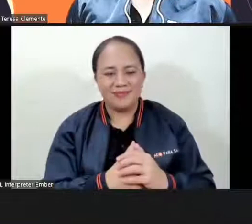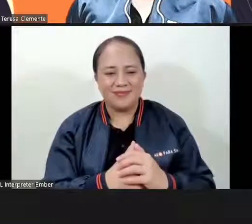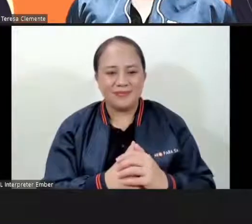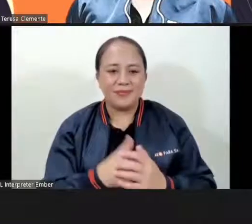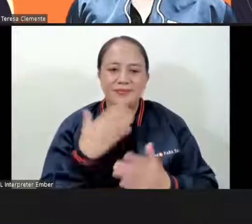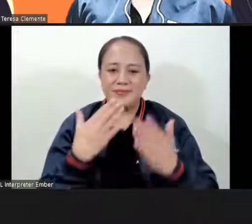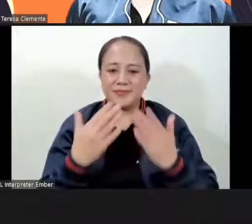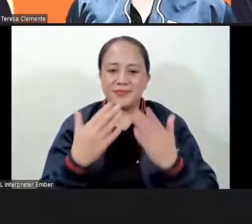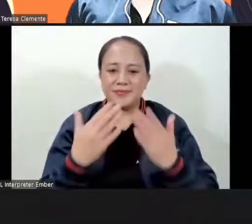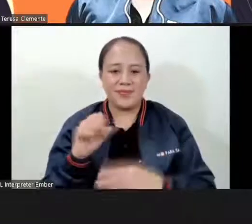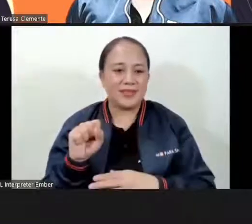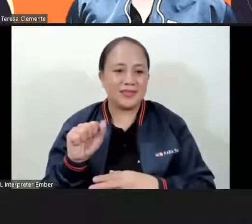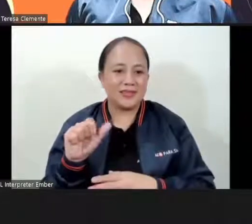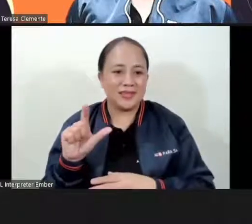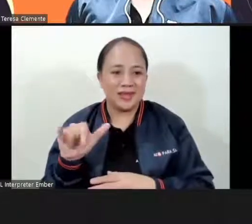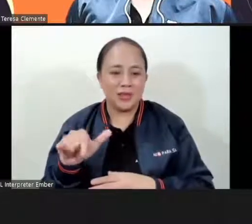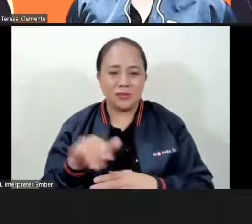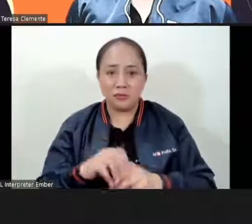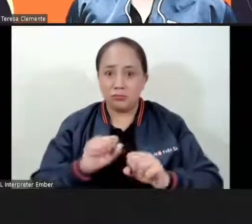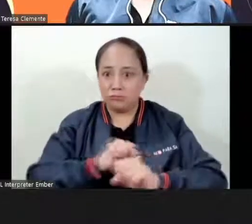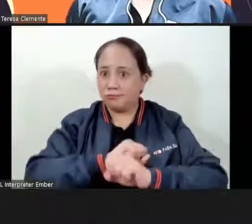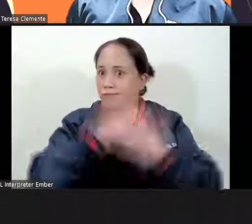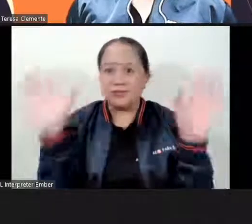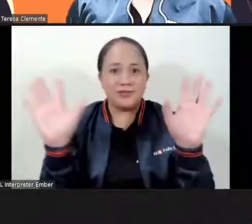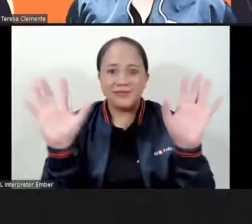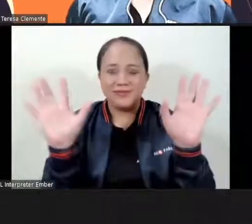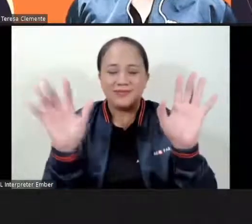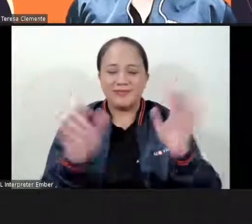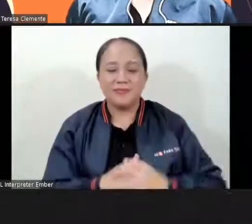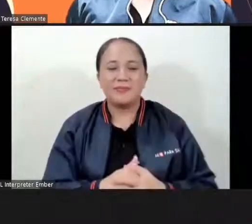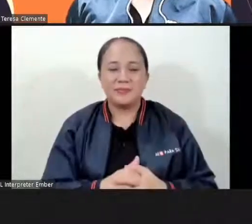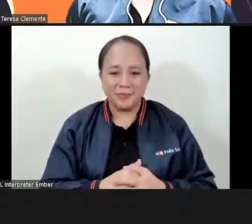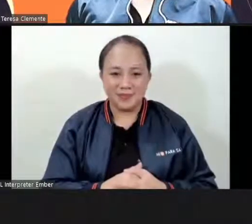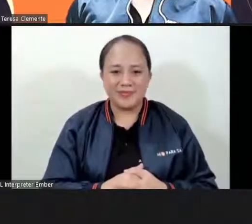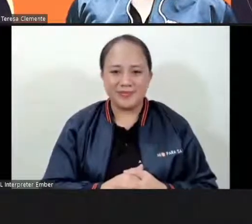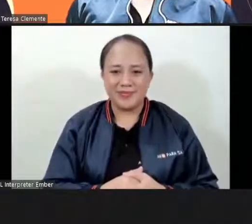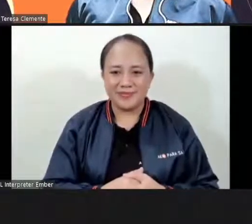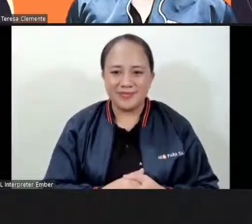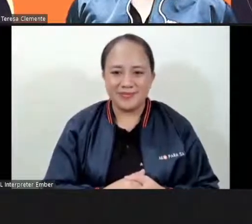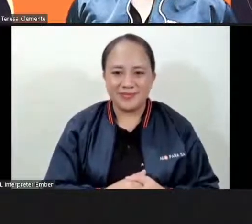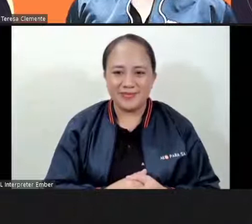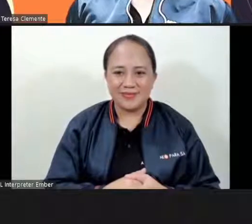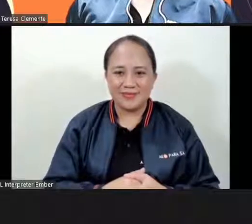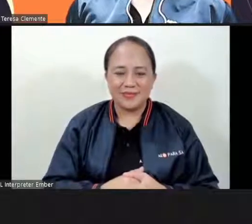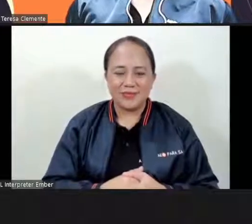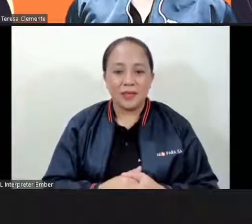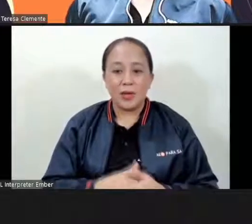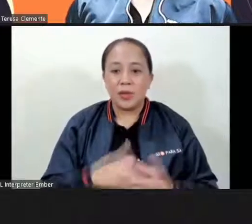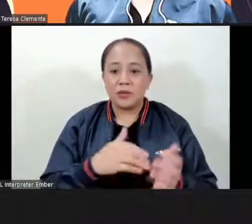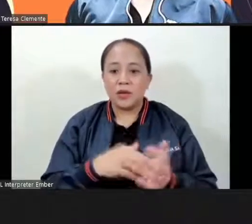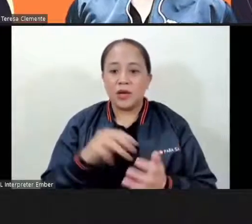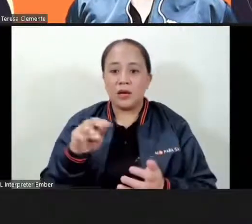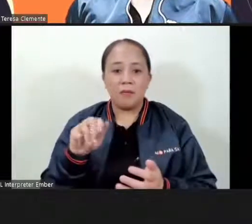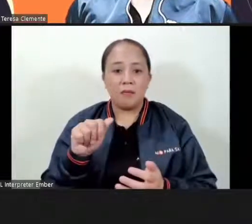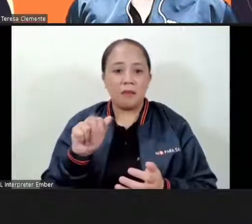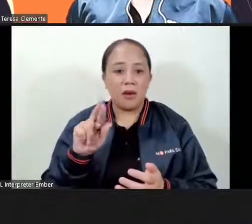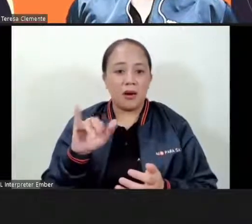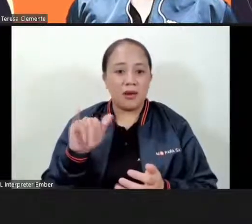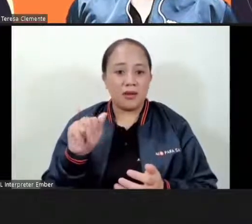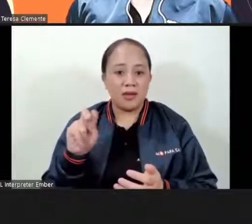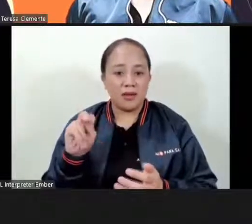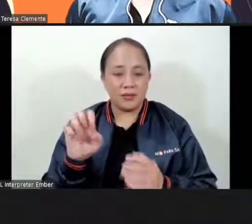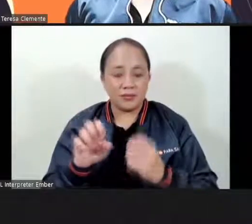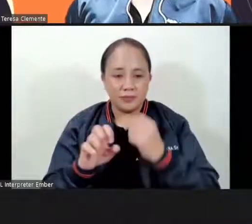you, Ma'am Sally. That's very clear. Loud and clear po yan. Okay, for Dr. Marian again. Is